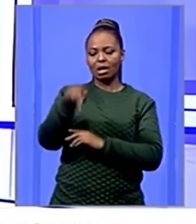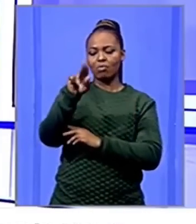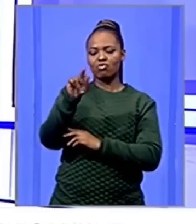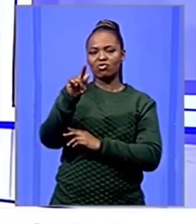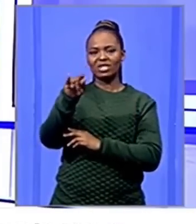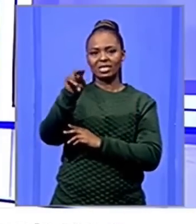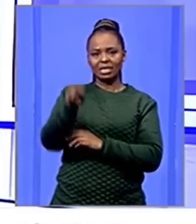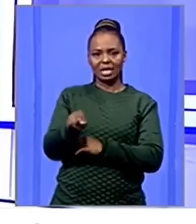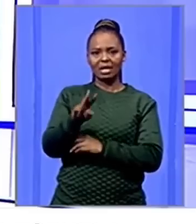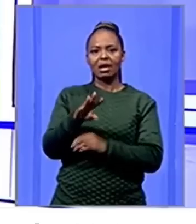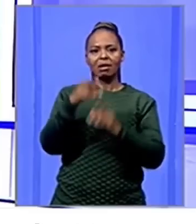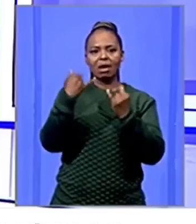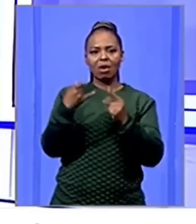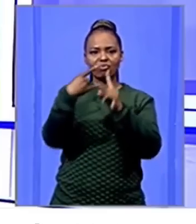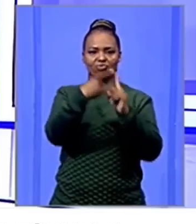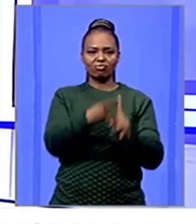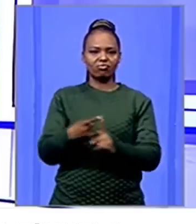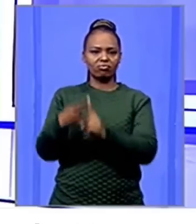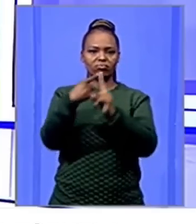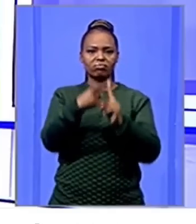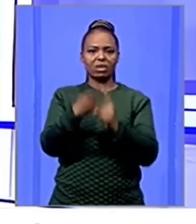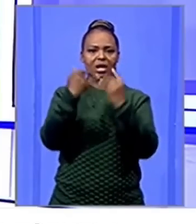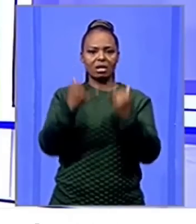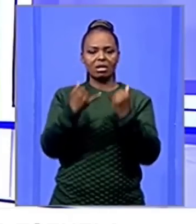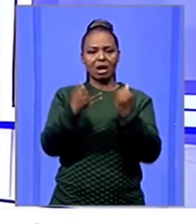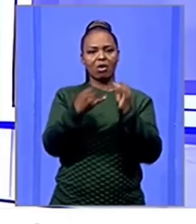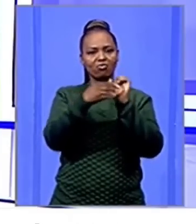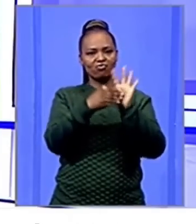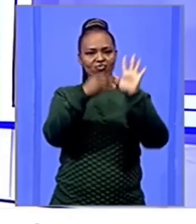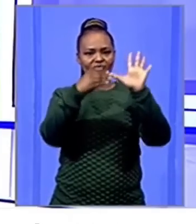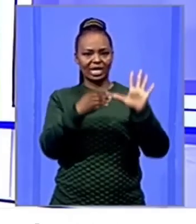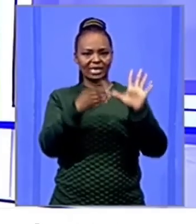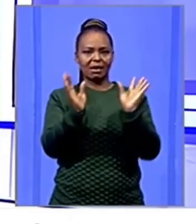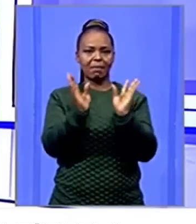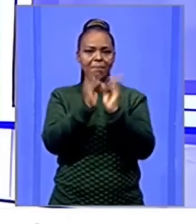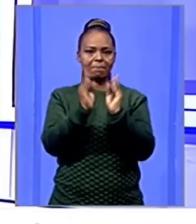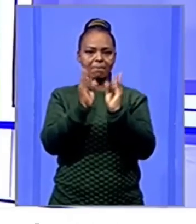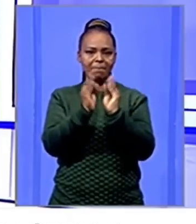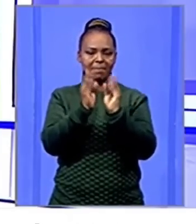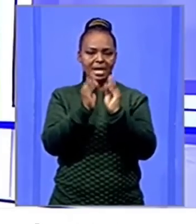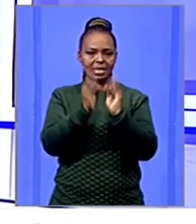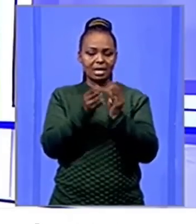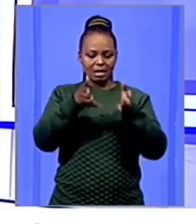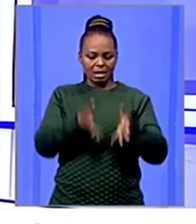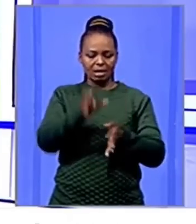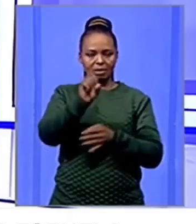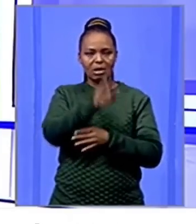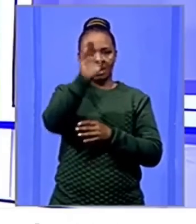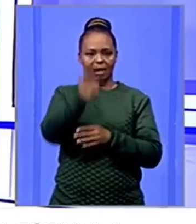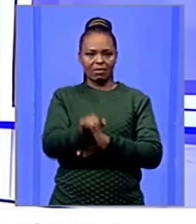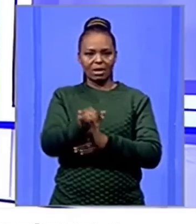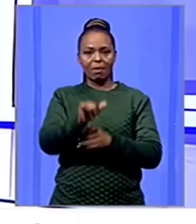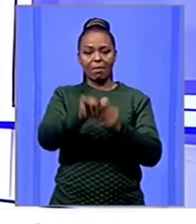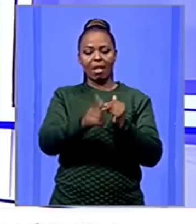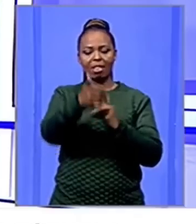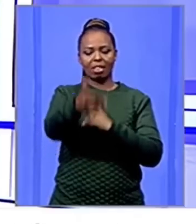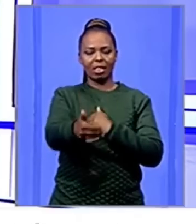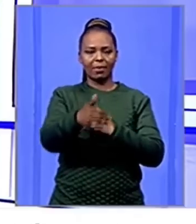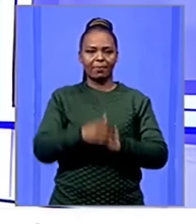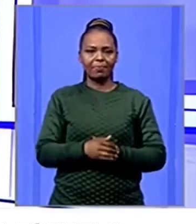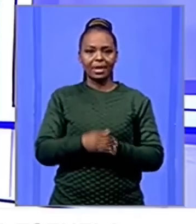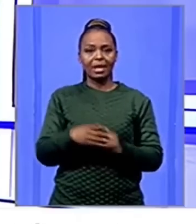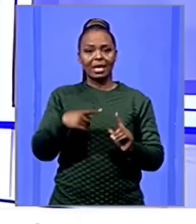kgokaganyo ya mafaratlhatlha mo mananeong otlhe a kopano ya dinaga tsa BRICS e tshwarelwang mono Aforika Borwa mo kgweding e tlang. A